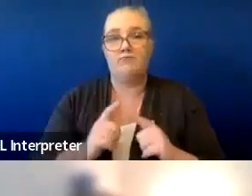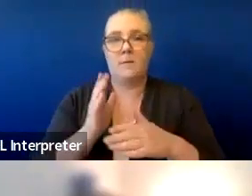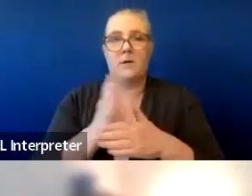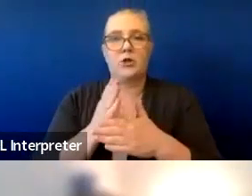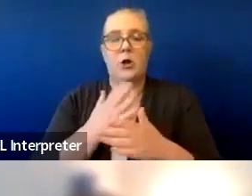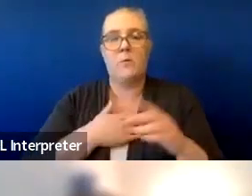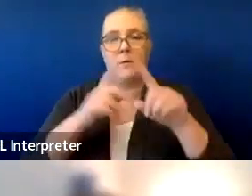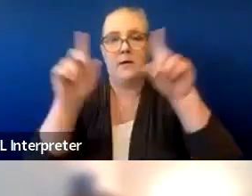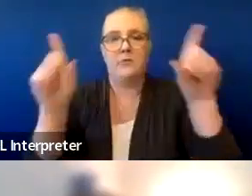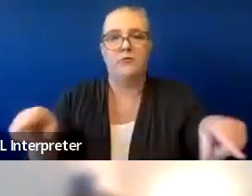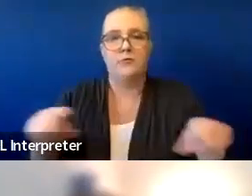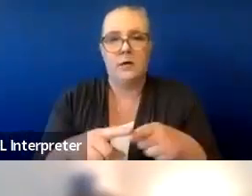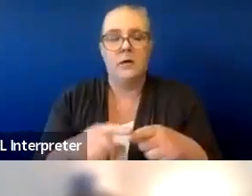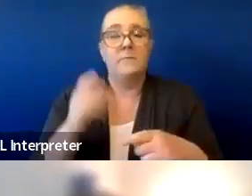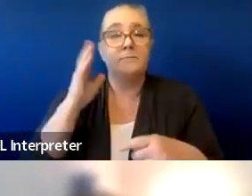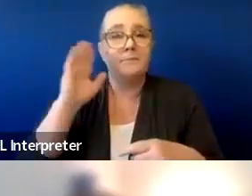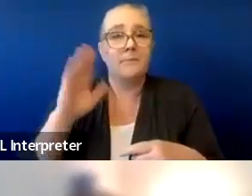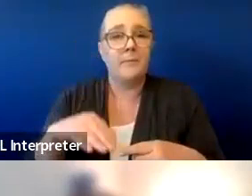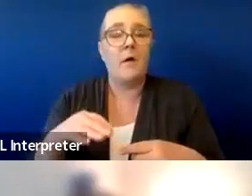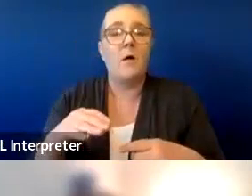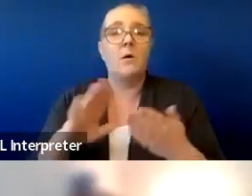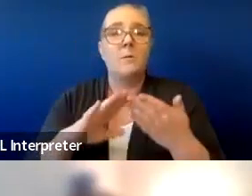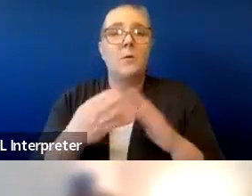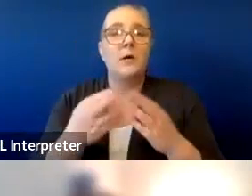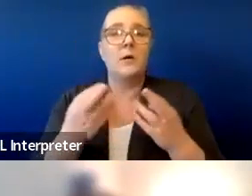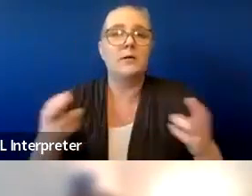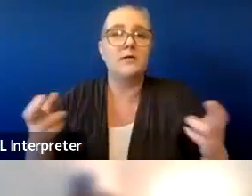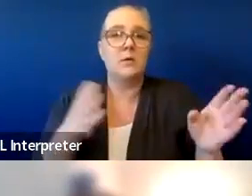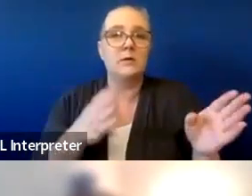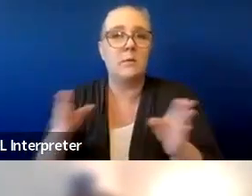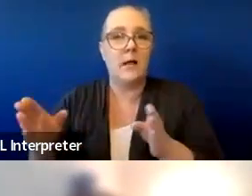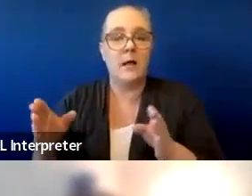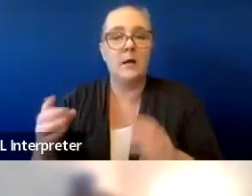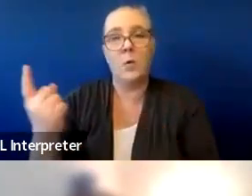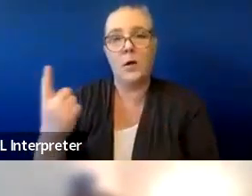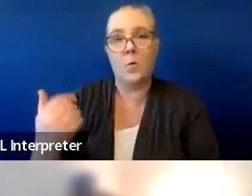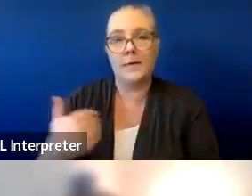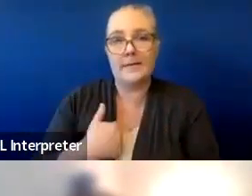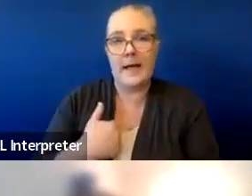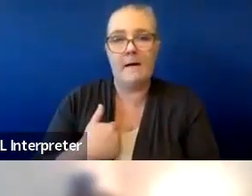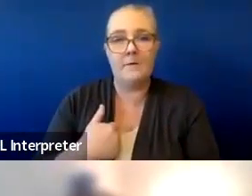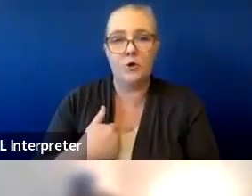each year when we develop our community resource development plan, we always have to